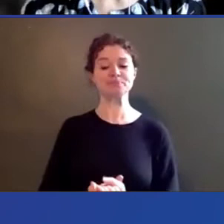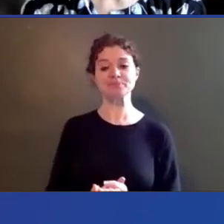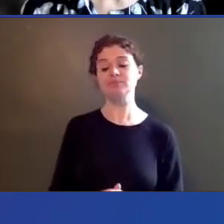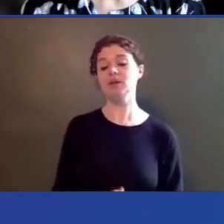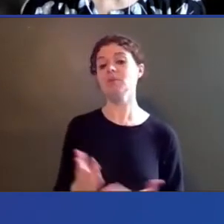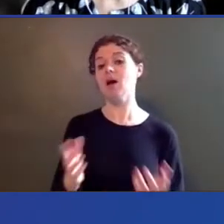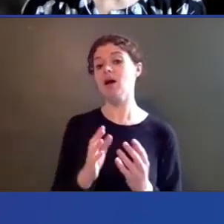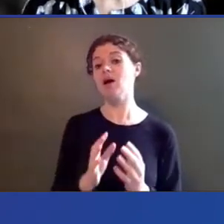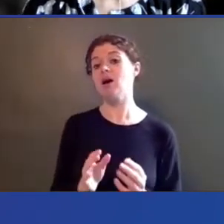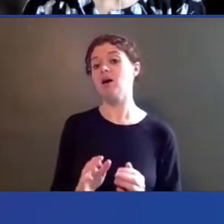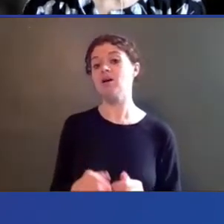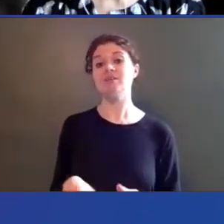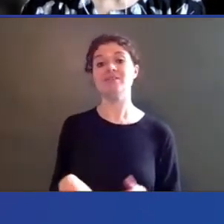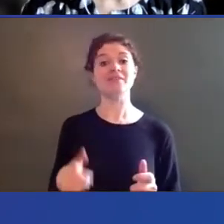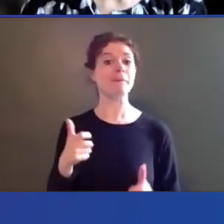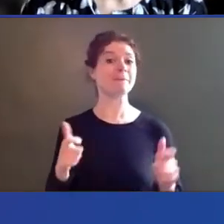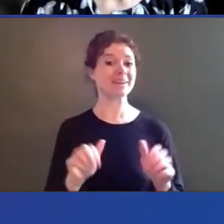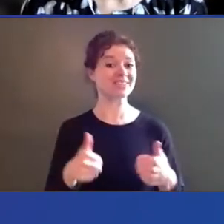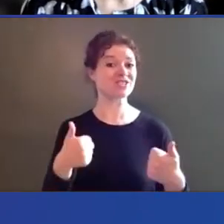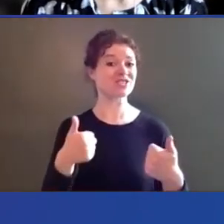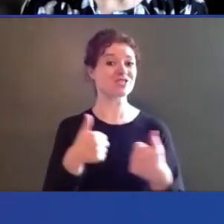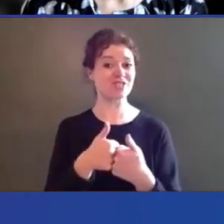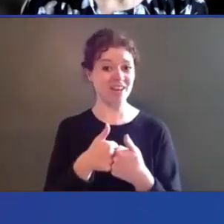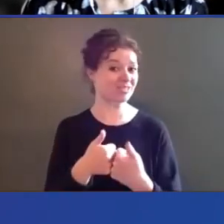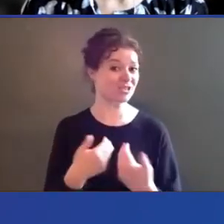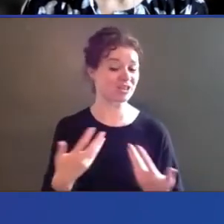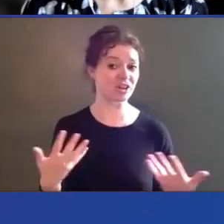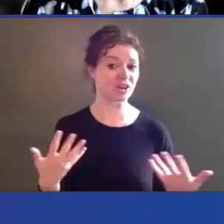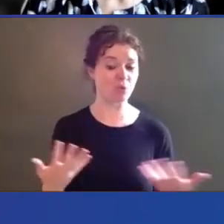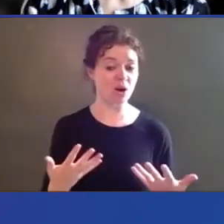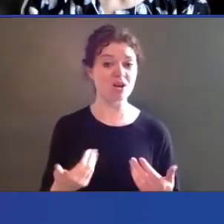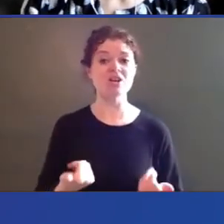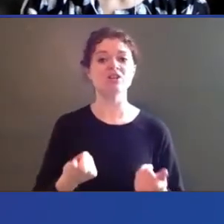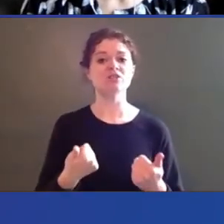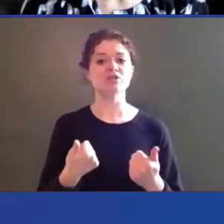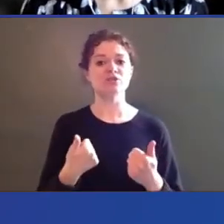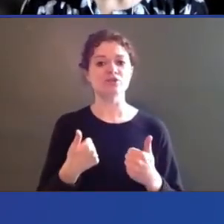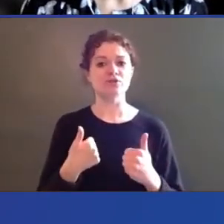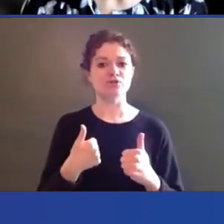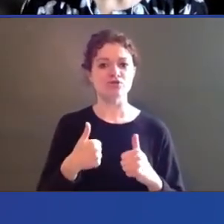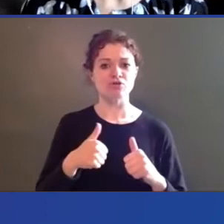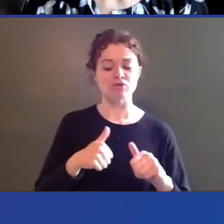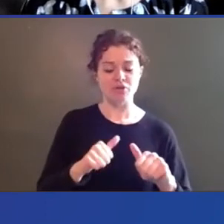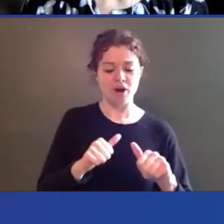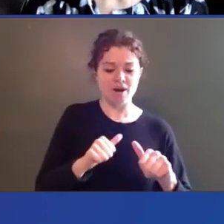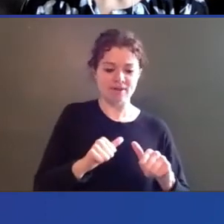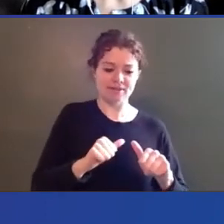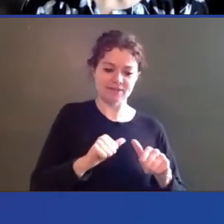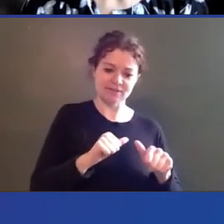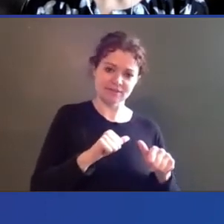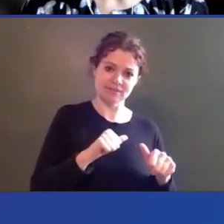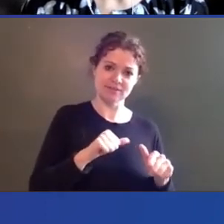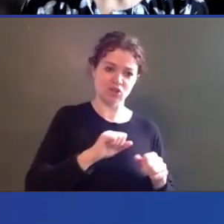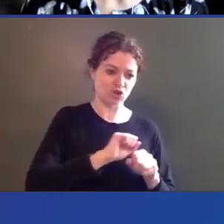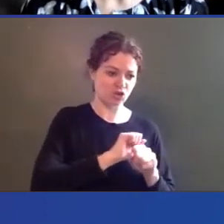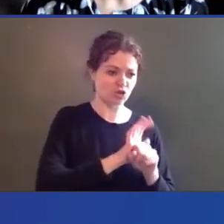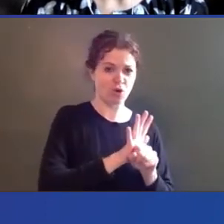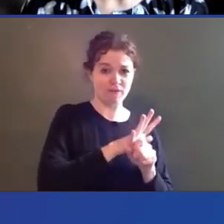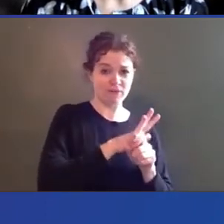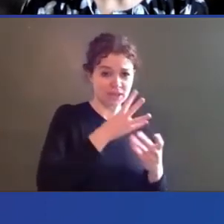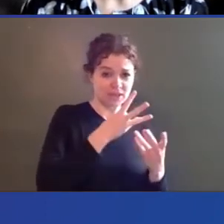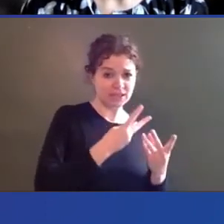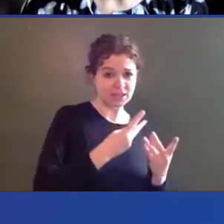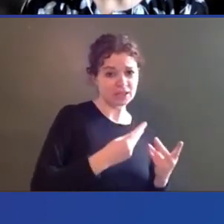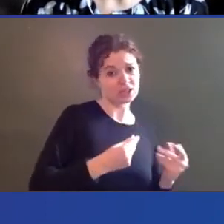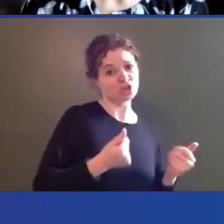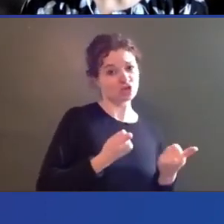which is really been daunting, is the other end of it, is trying to emerge out of it and get the momentum that